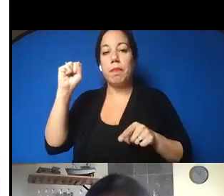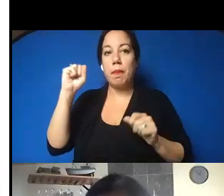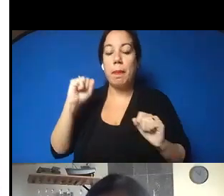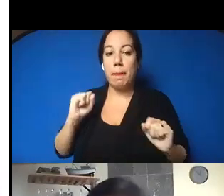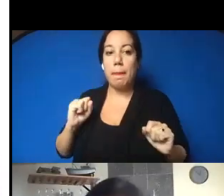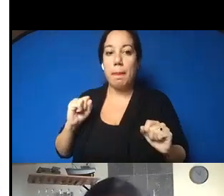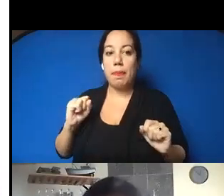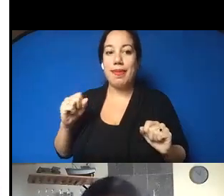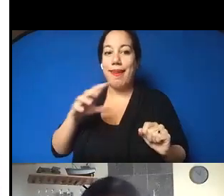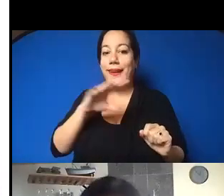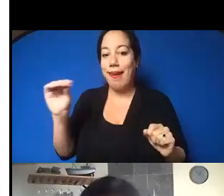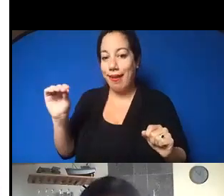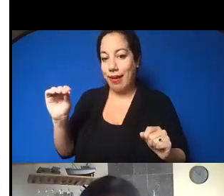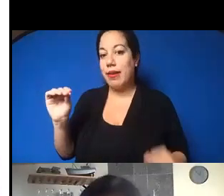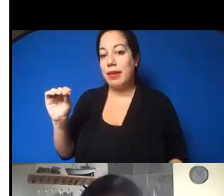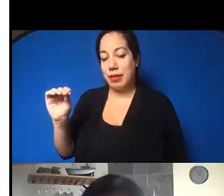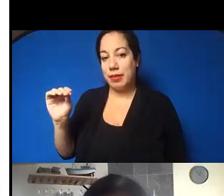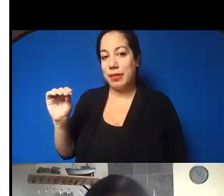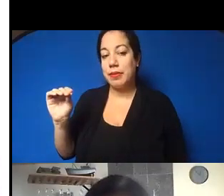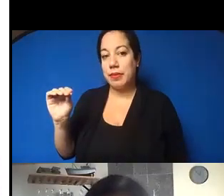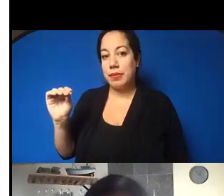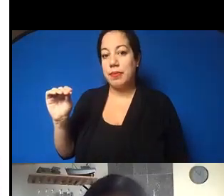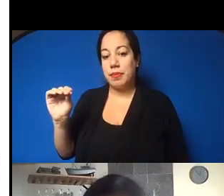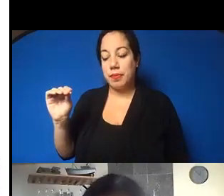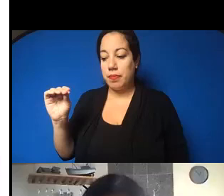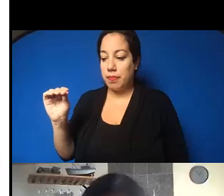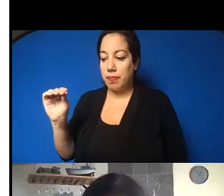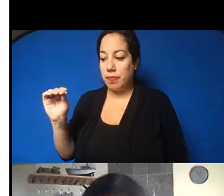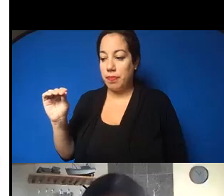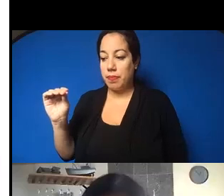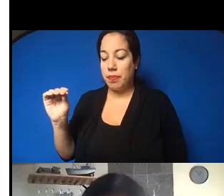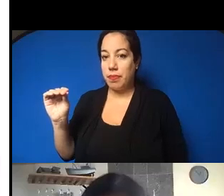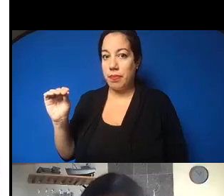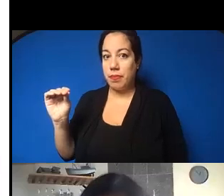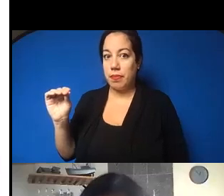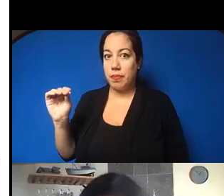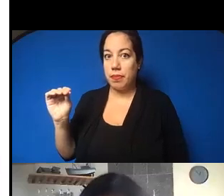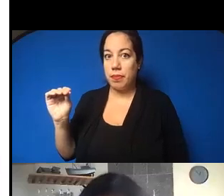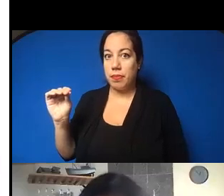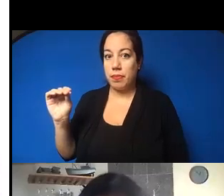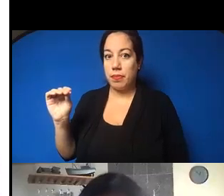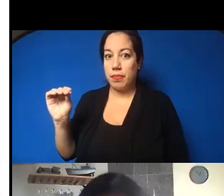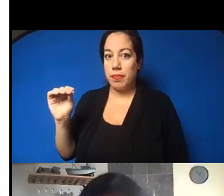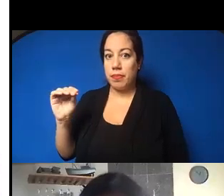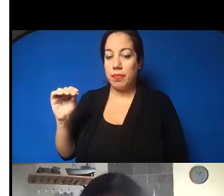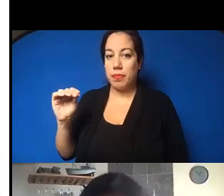there also have been Next slide.